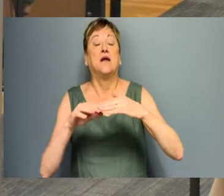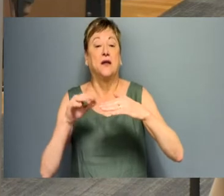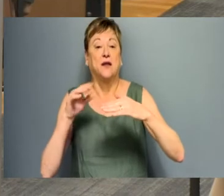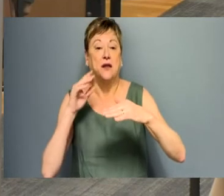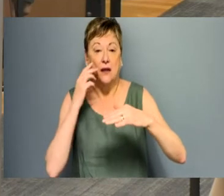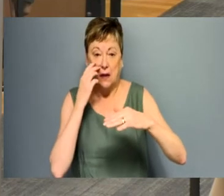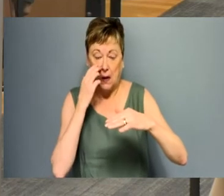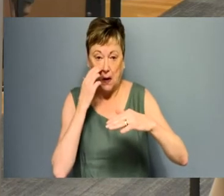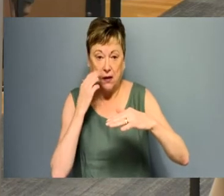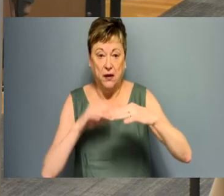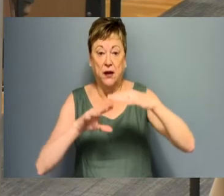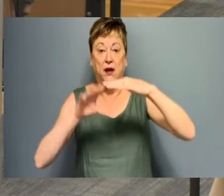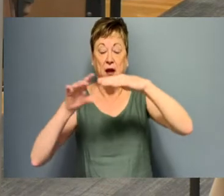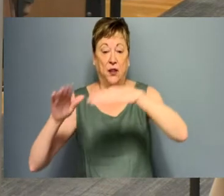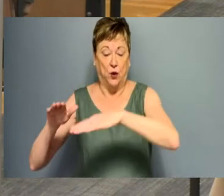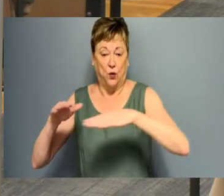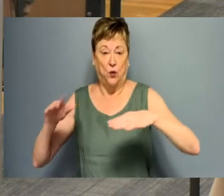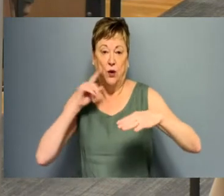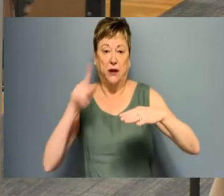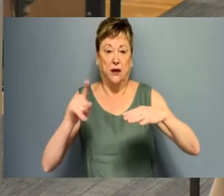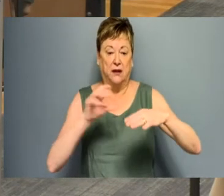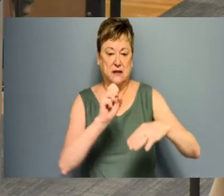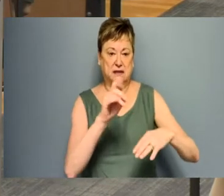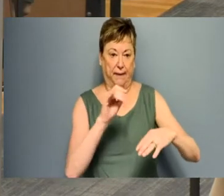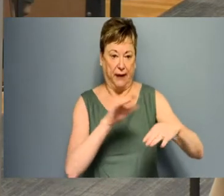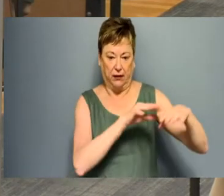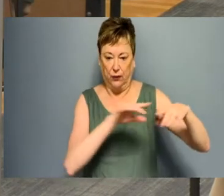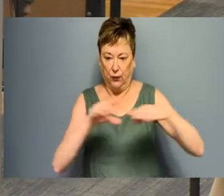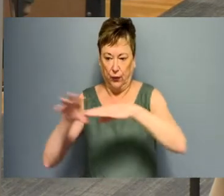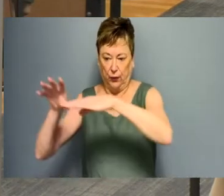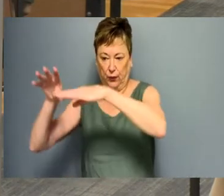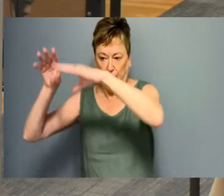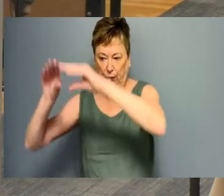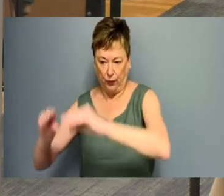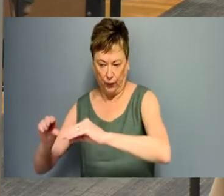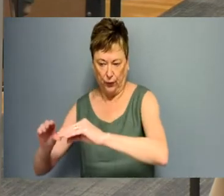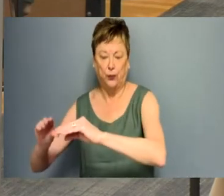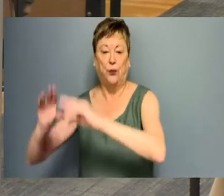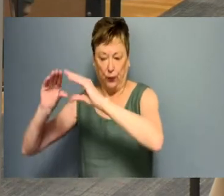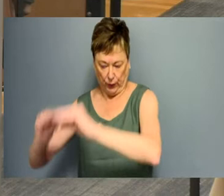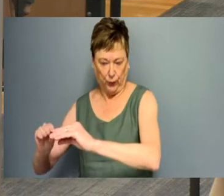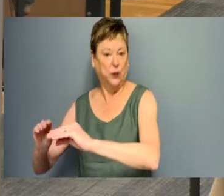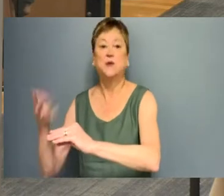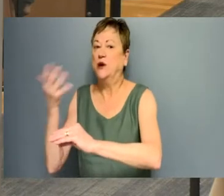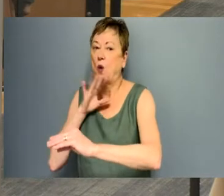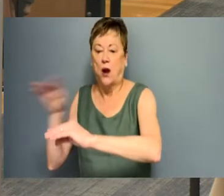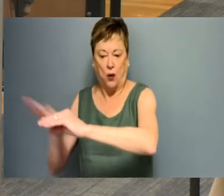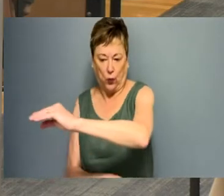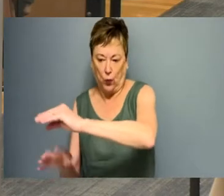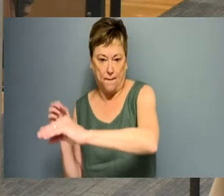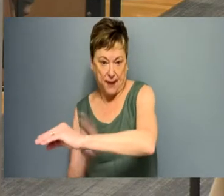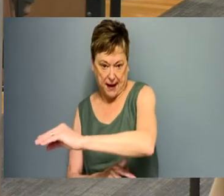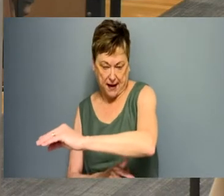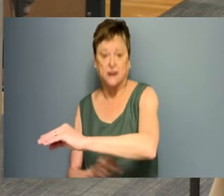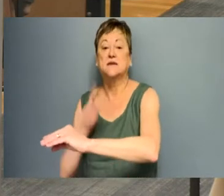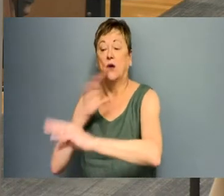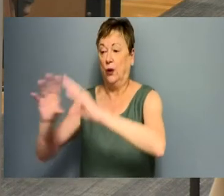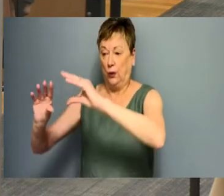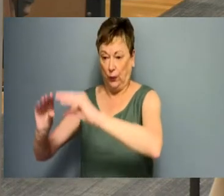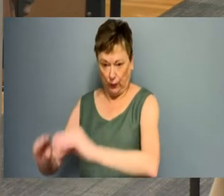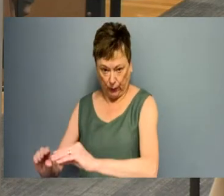them to stabilize the soils because we don't want all that sediment flowing right back down into the creek. So we'll stabilize it, let it sit over